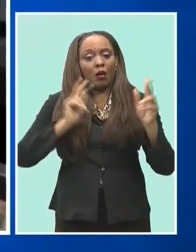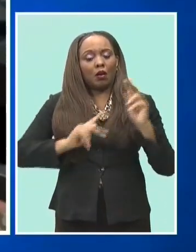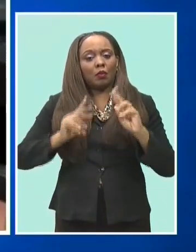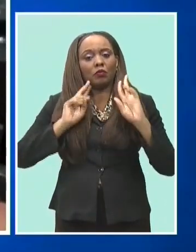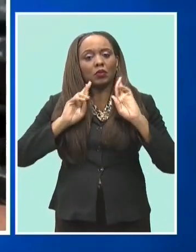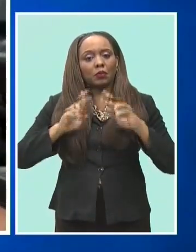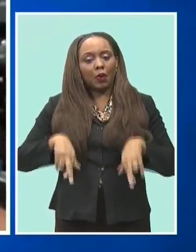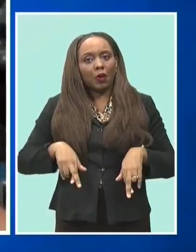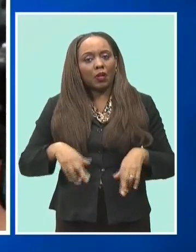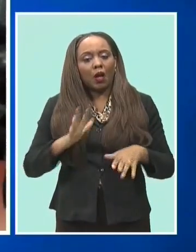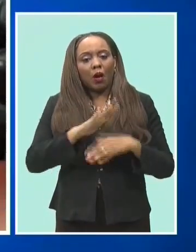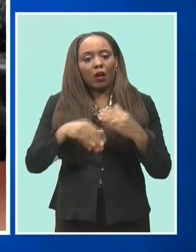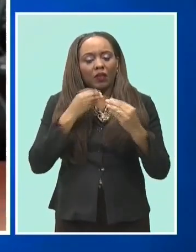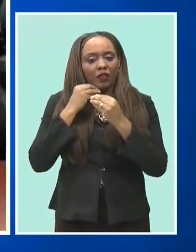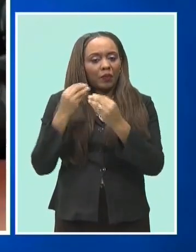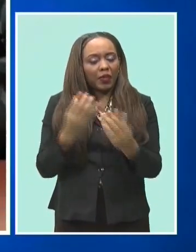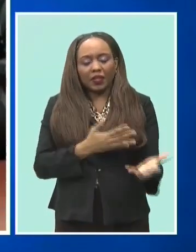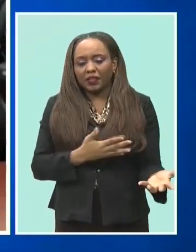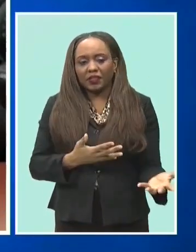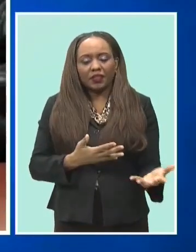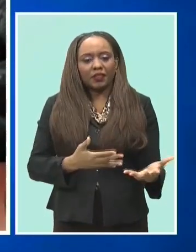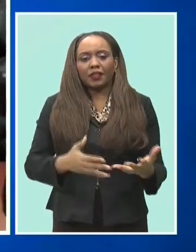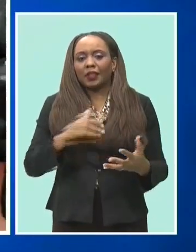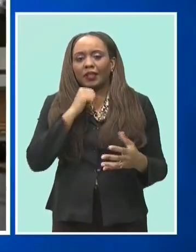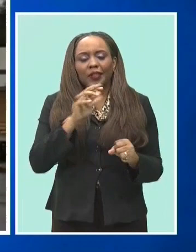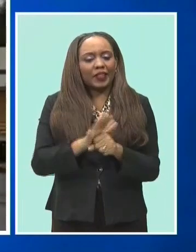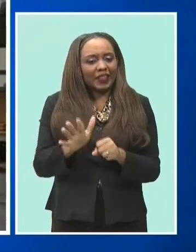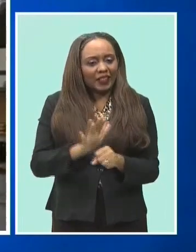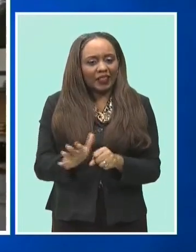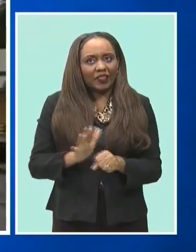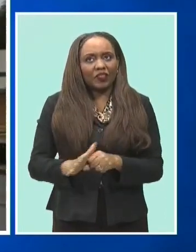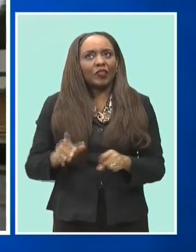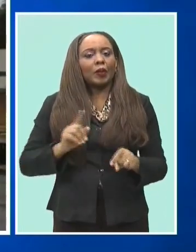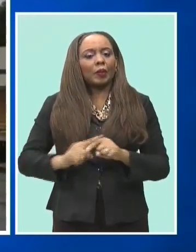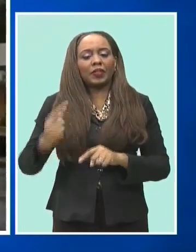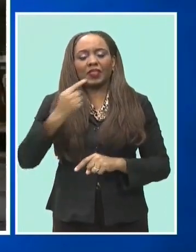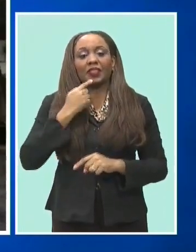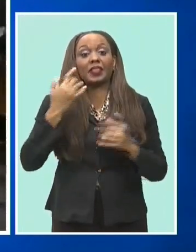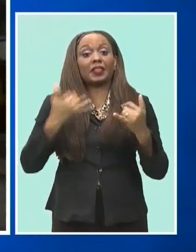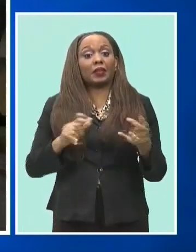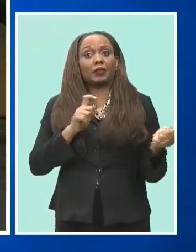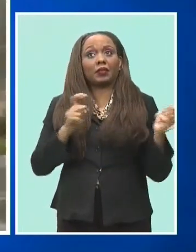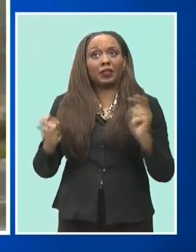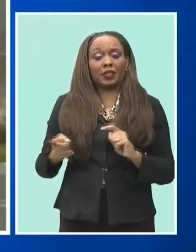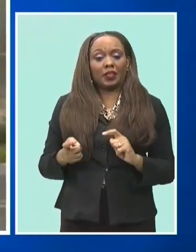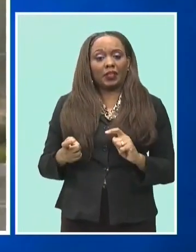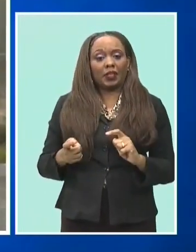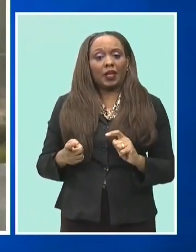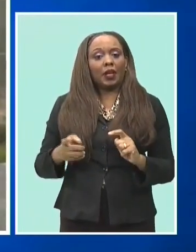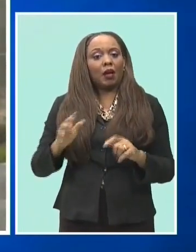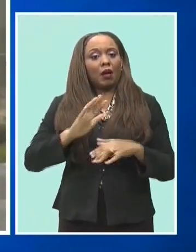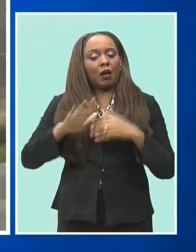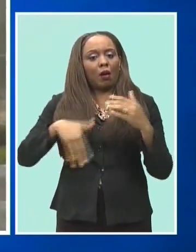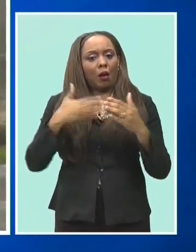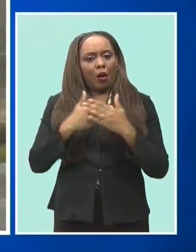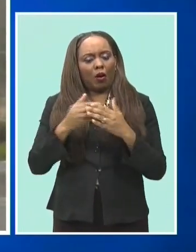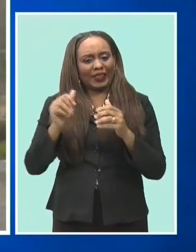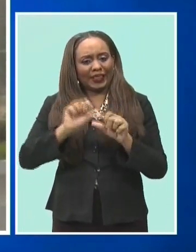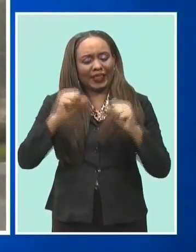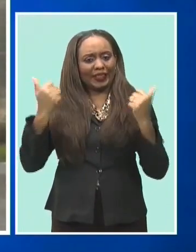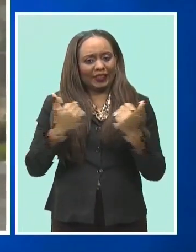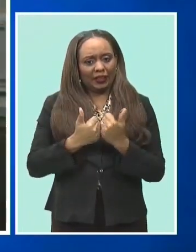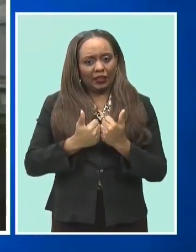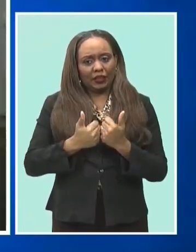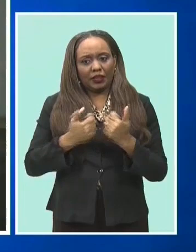Russell insists that the agency has turned over a new leaf. A disaster preparedness drill earlier this summer tested the agency's response to